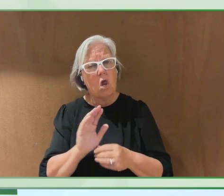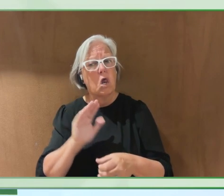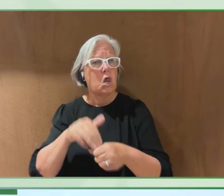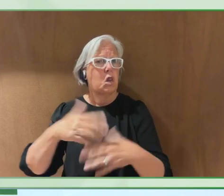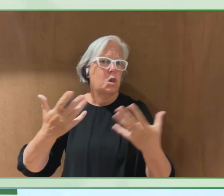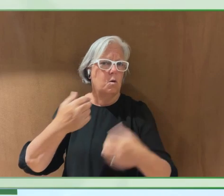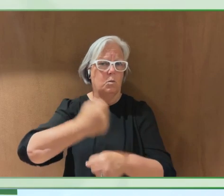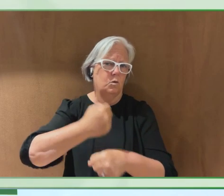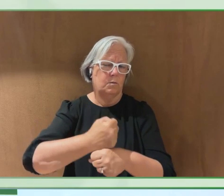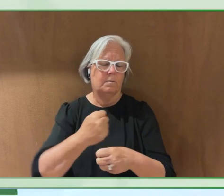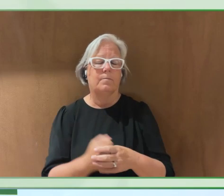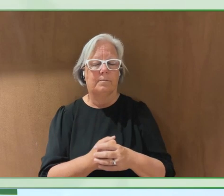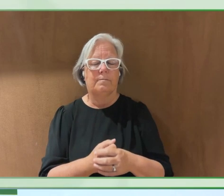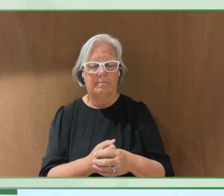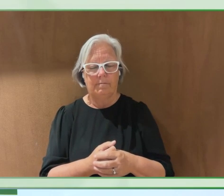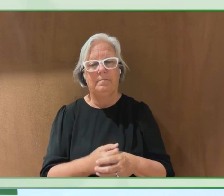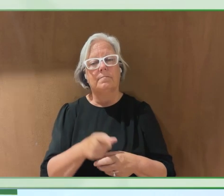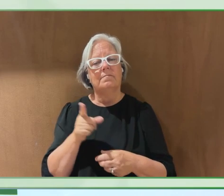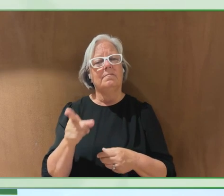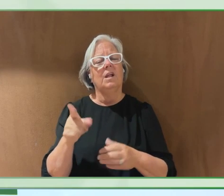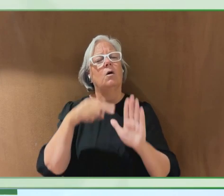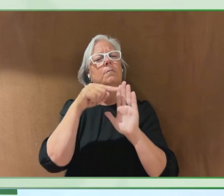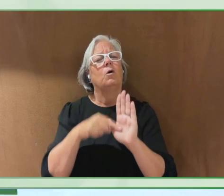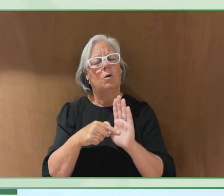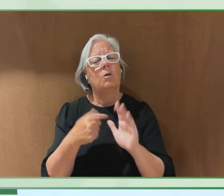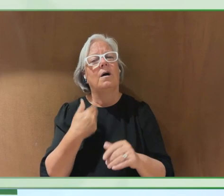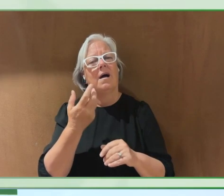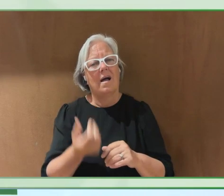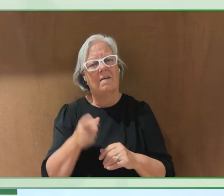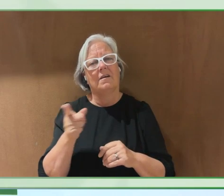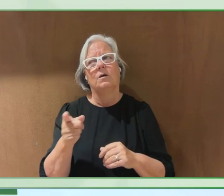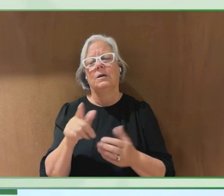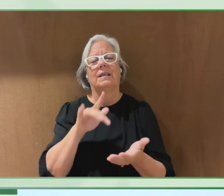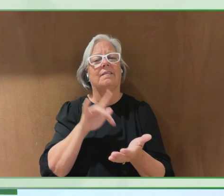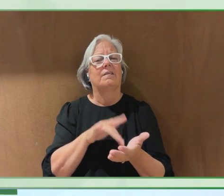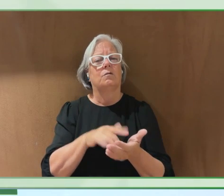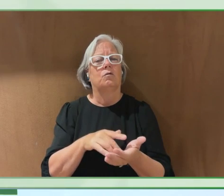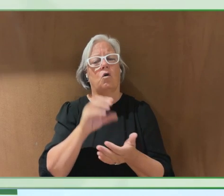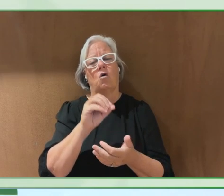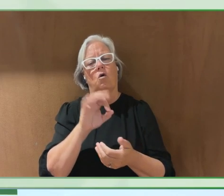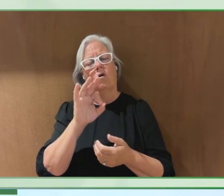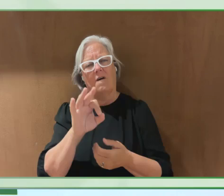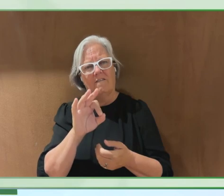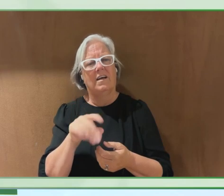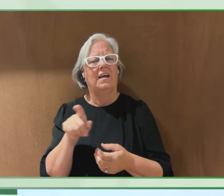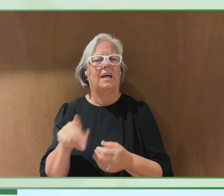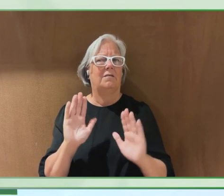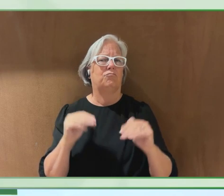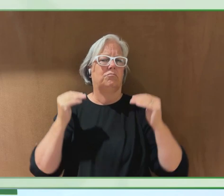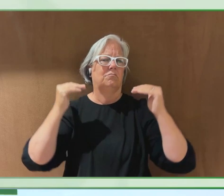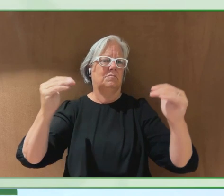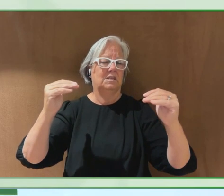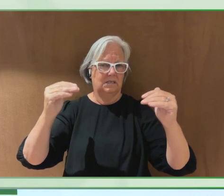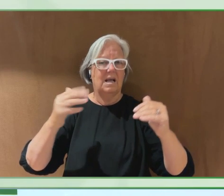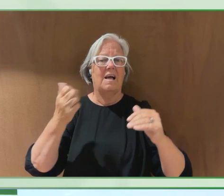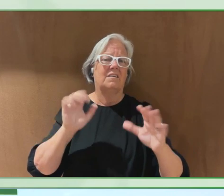that policy, we created a Center of Excellence for Financial Inclusion across all the major cities of Pakistan, Karachi, Lahore, and